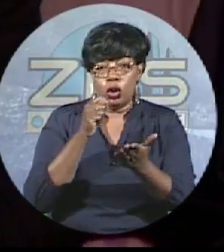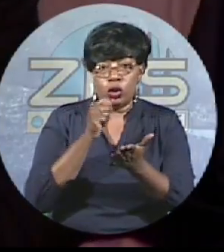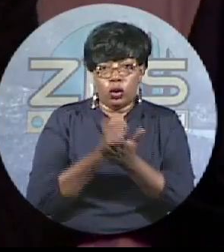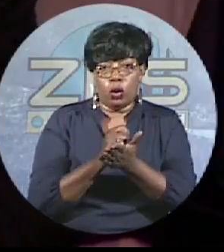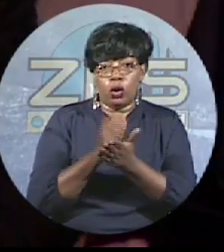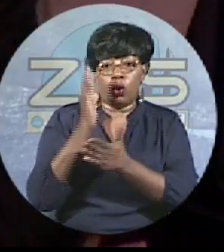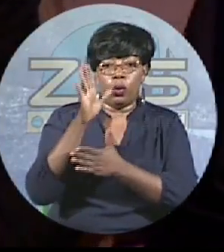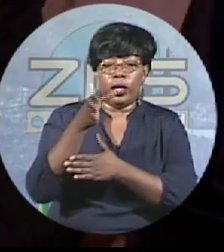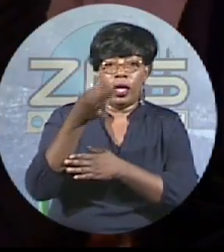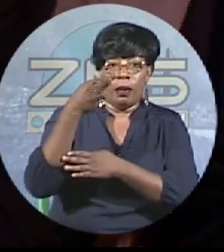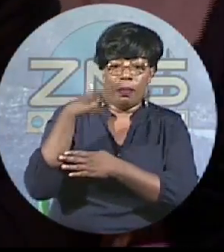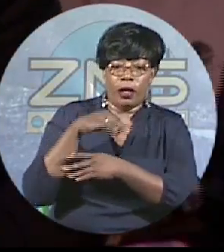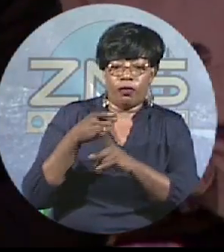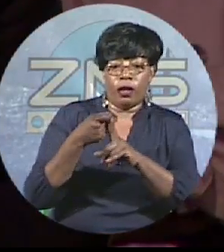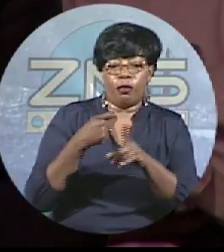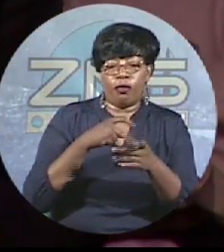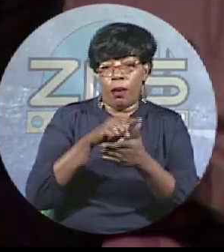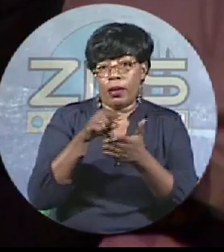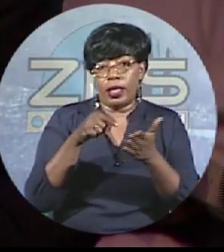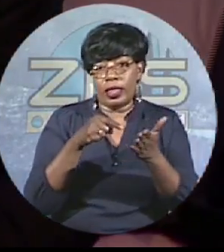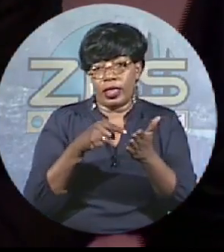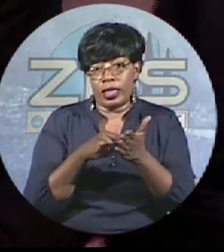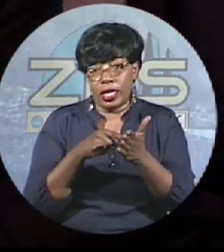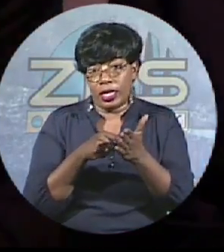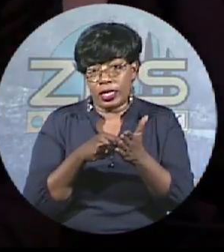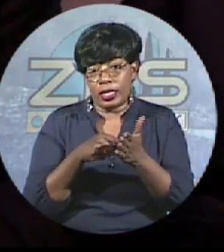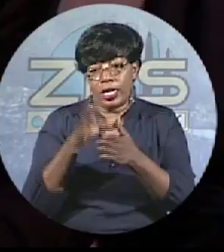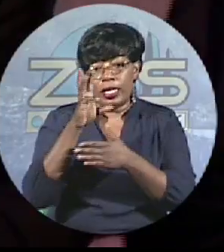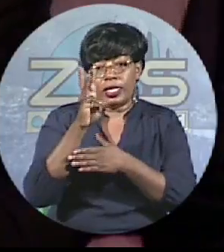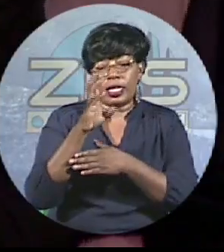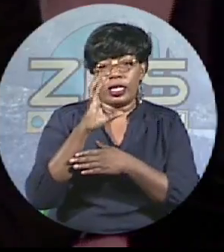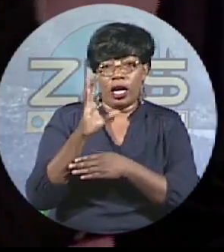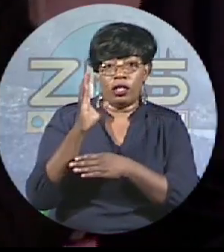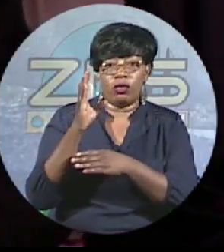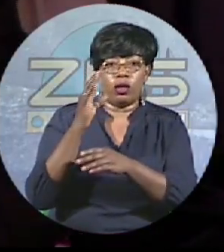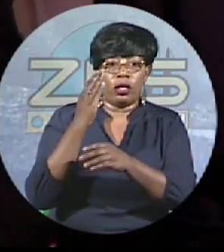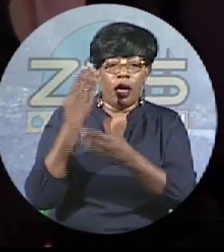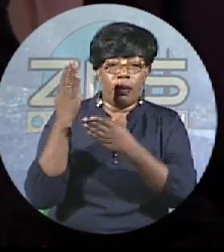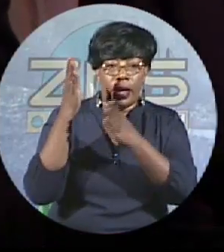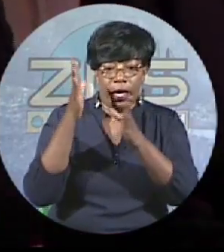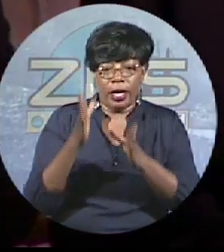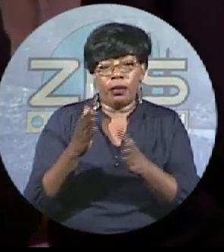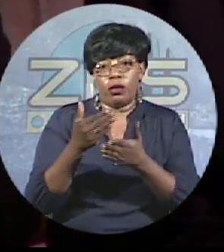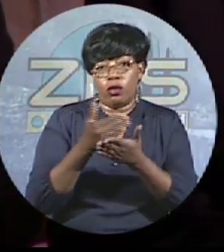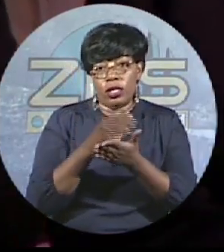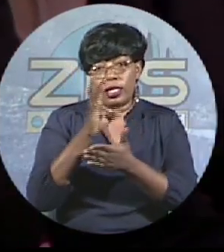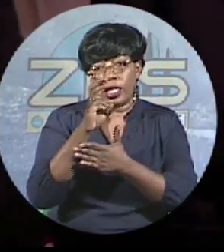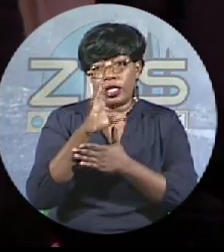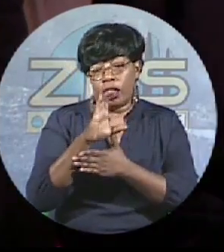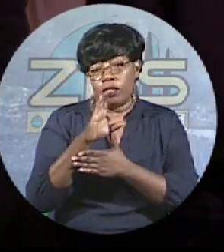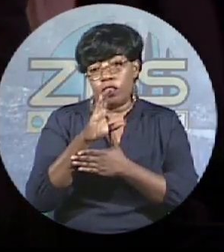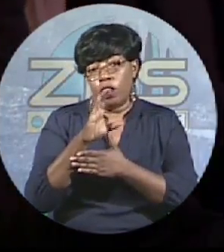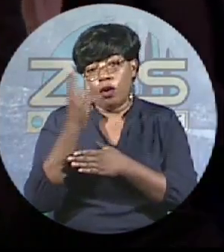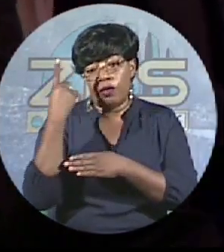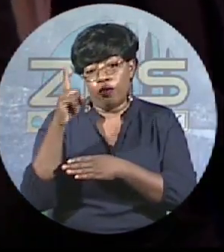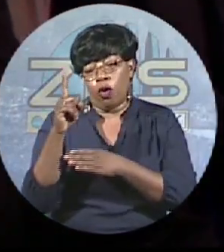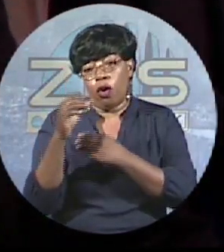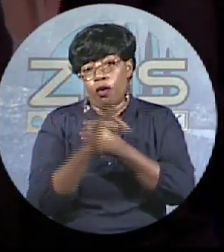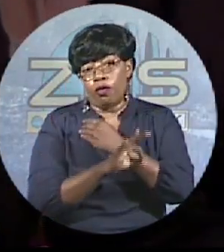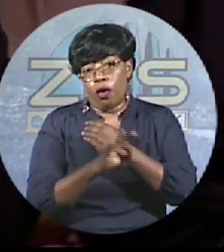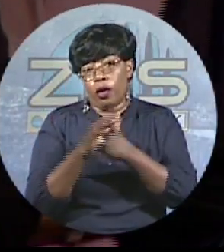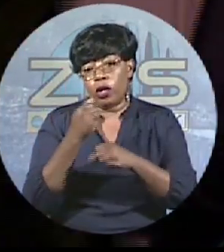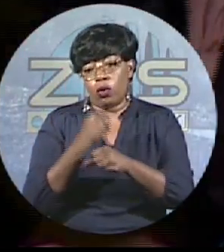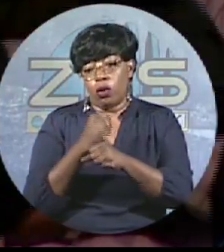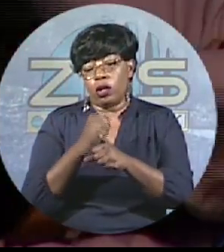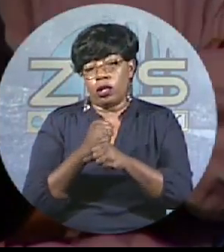will benefit from this. 600 Bahamians will replace 600 foreign workers in that